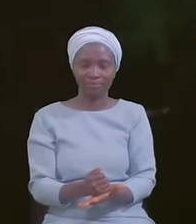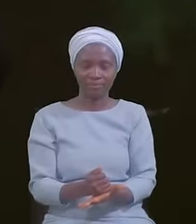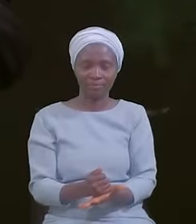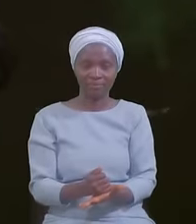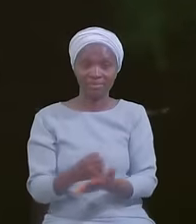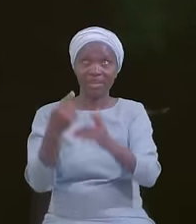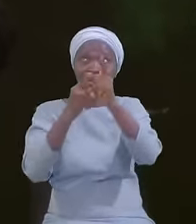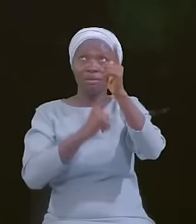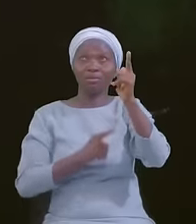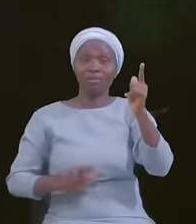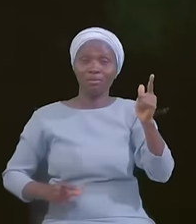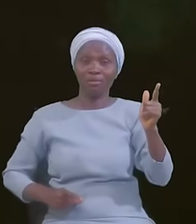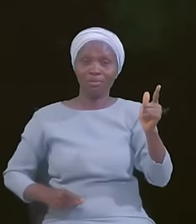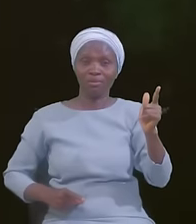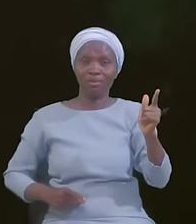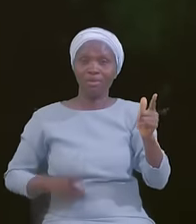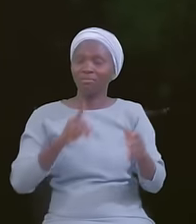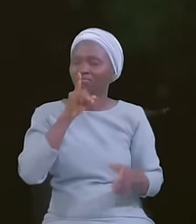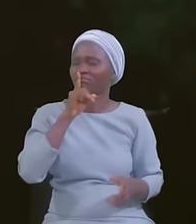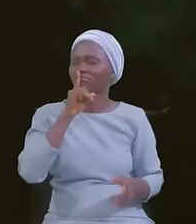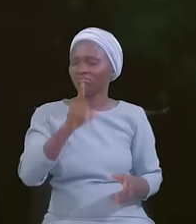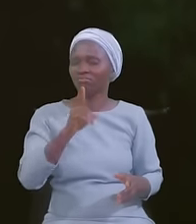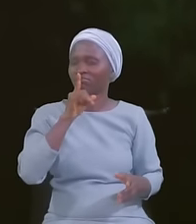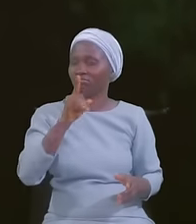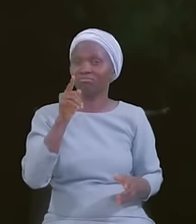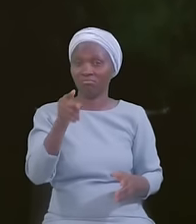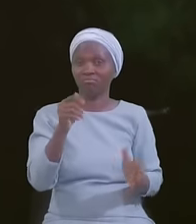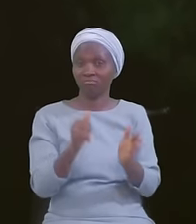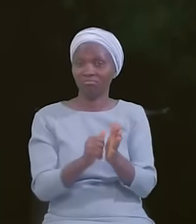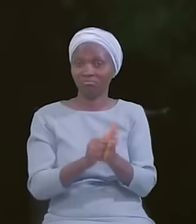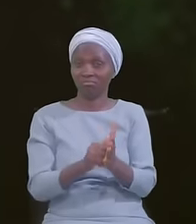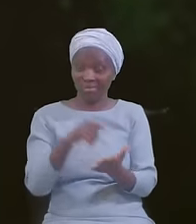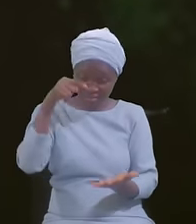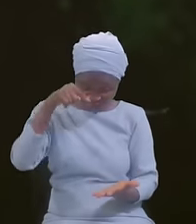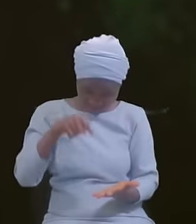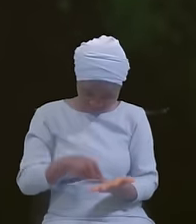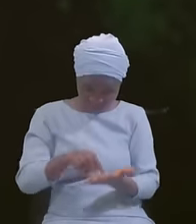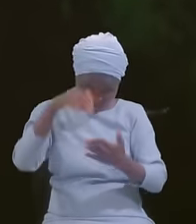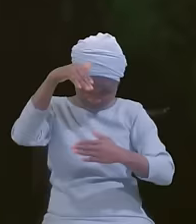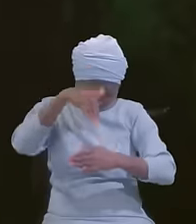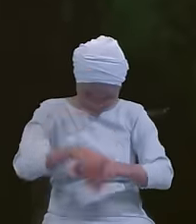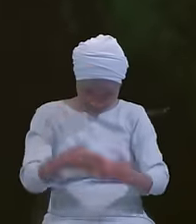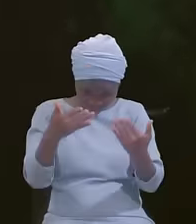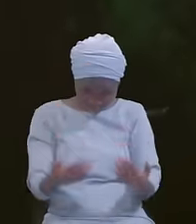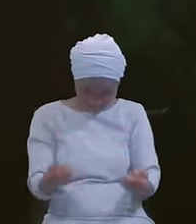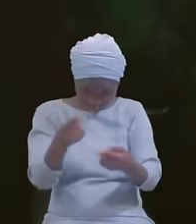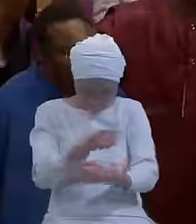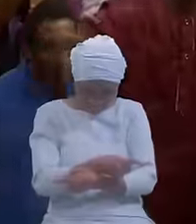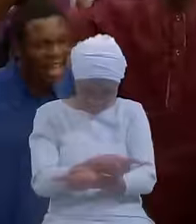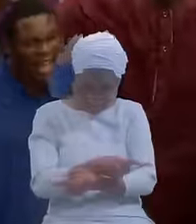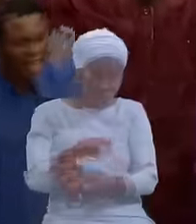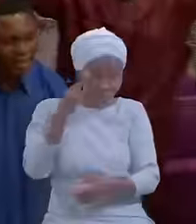The Lord assures you that this night was because of